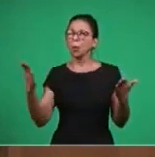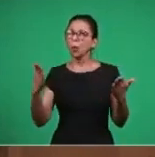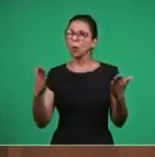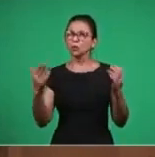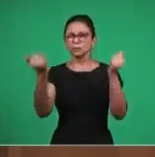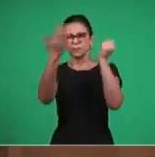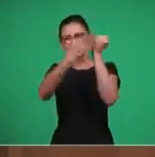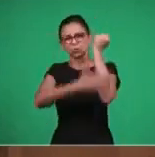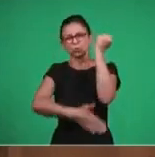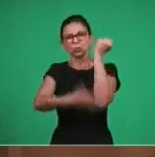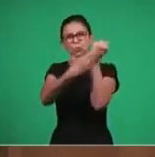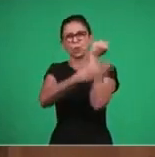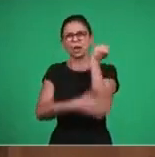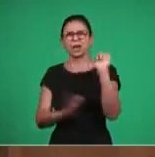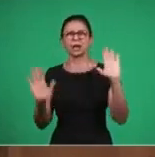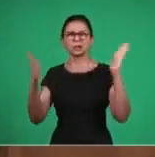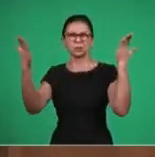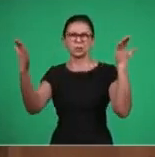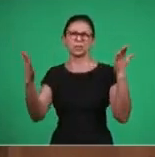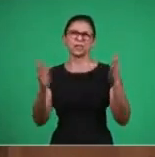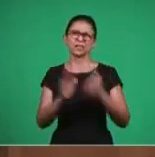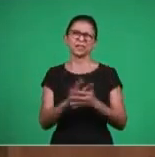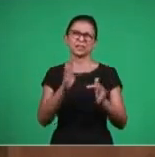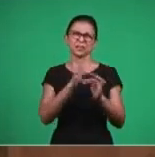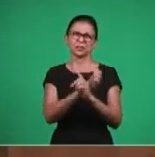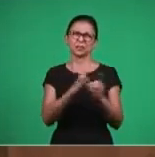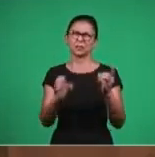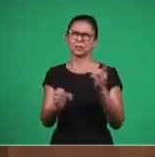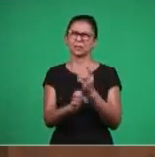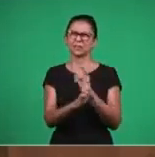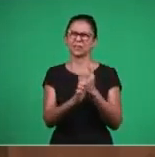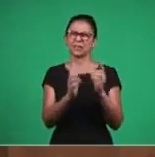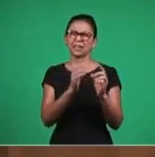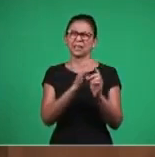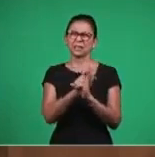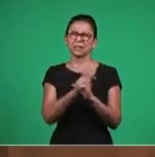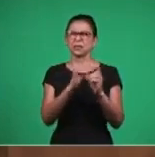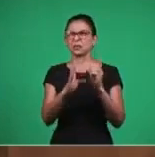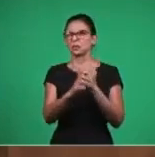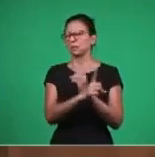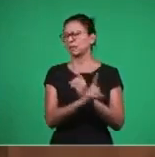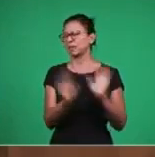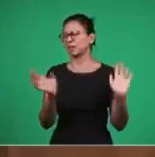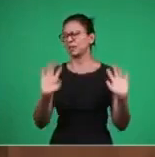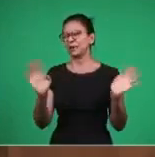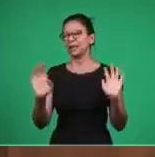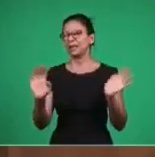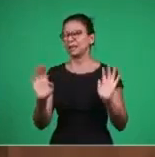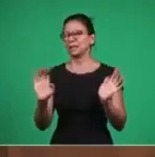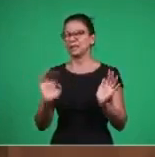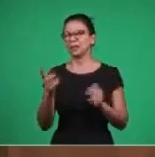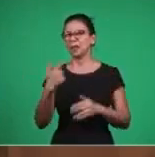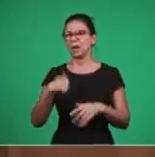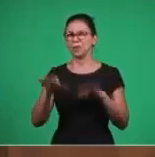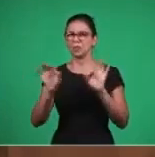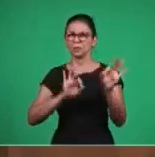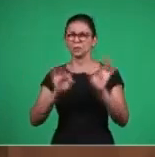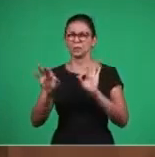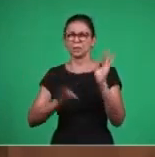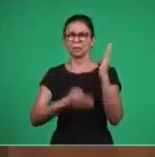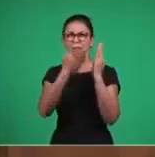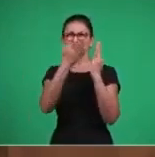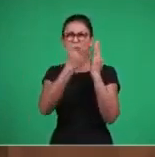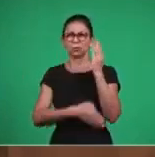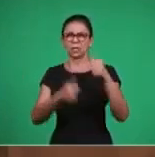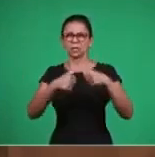promote a barbecue here. And Sunday school, well, instead of having a Sunday school, we're going to give food to the poor. Well, of course, you can